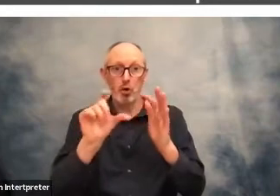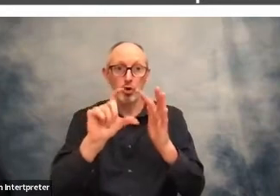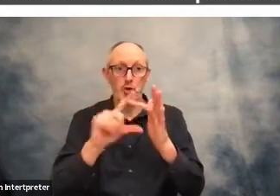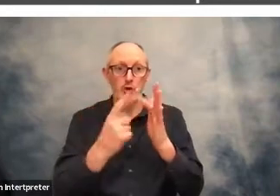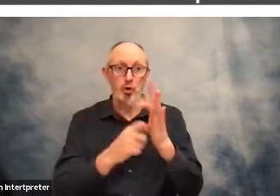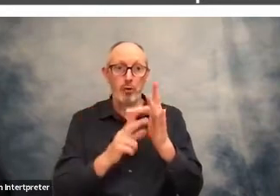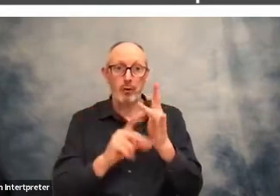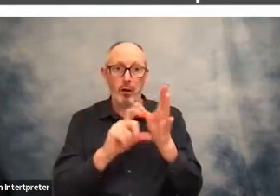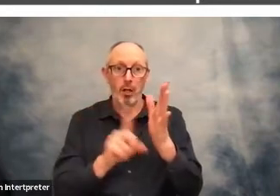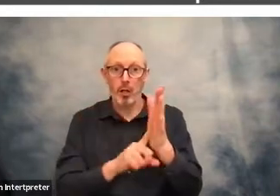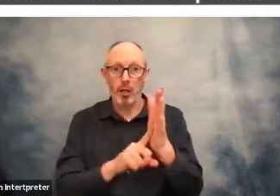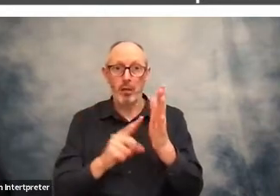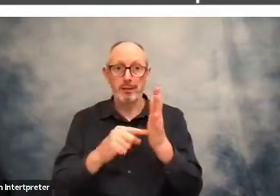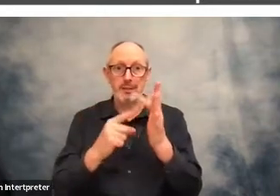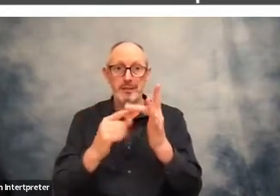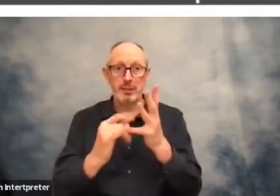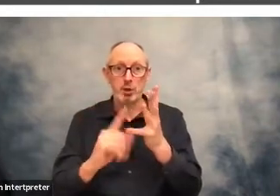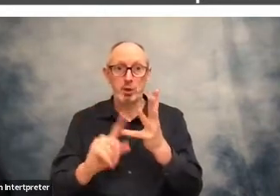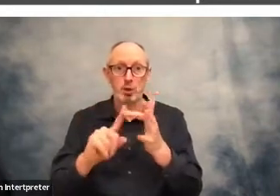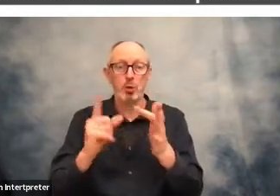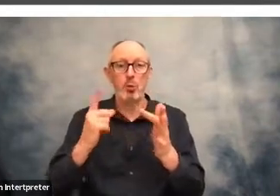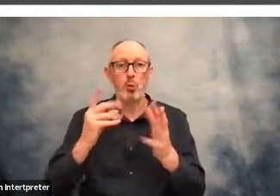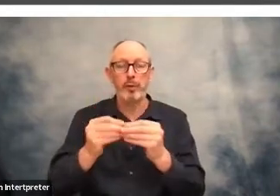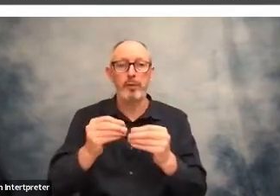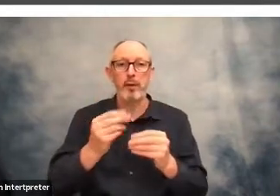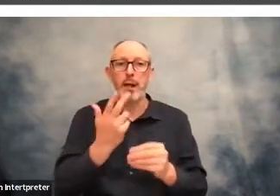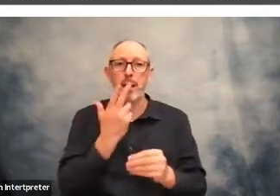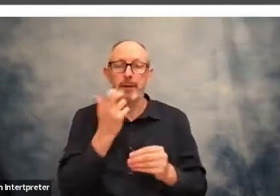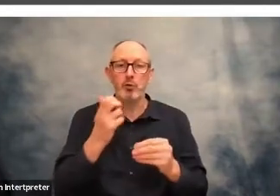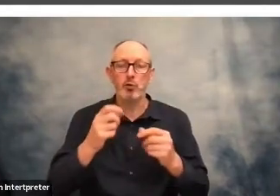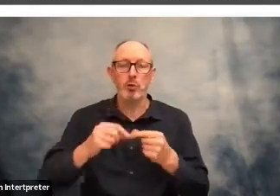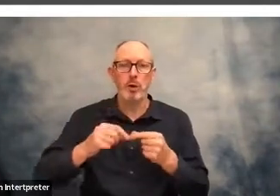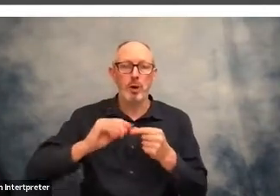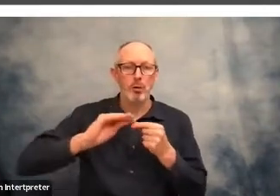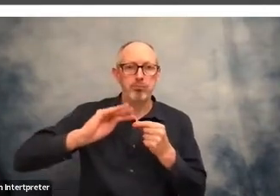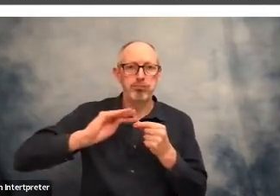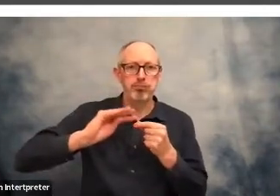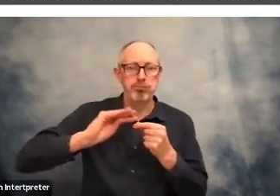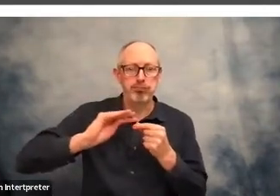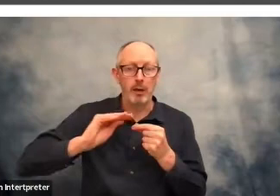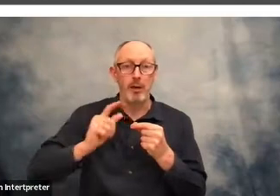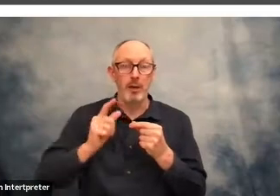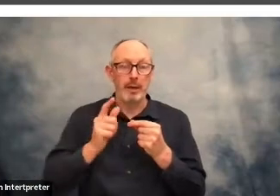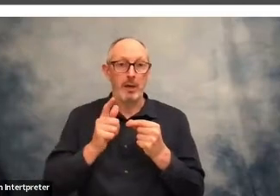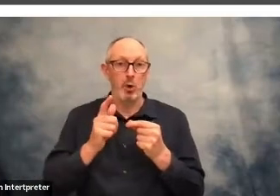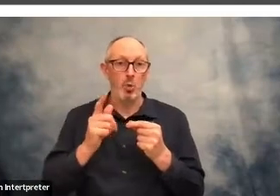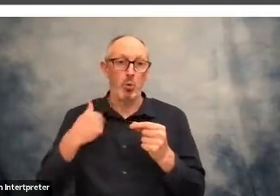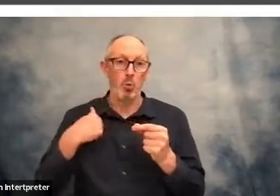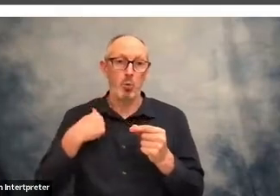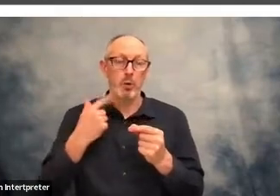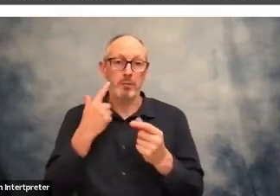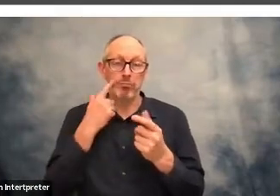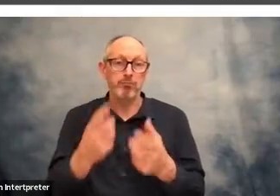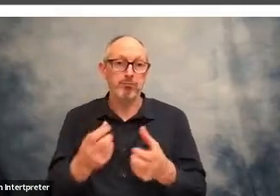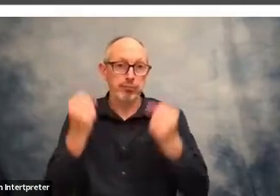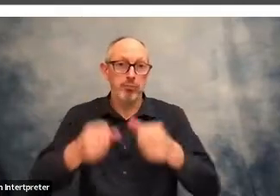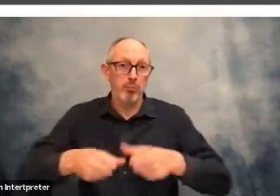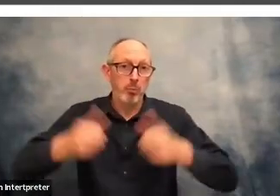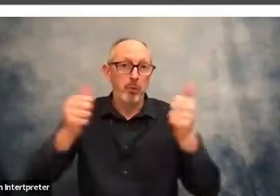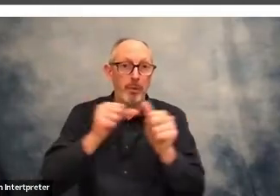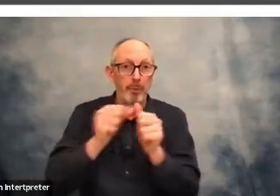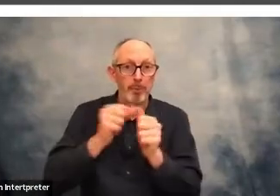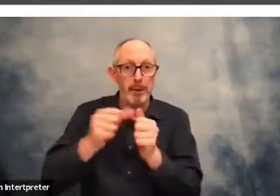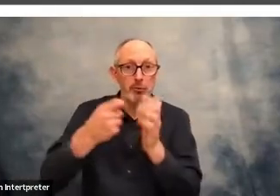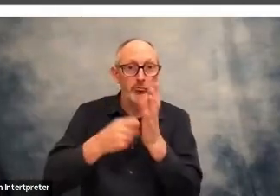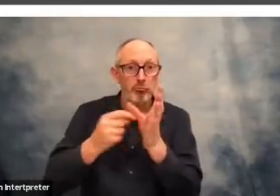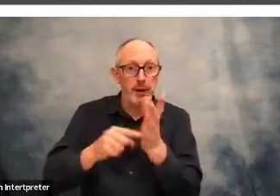impedance. In peer-reviewed clinical publication, we achieved an AUC of 0.92, compared with 0.67 for